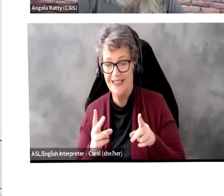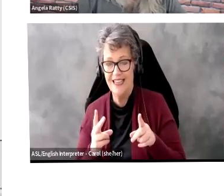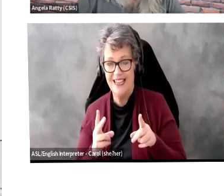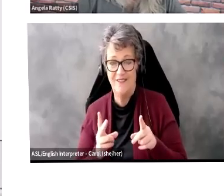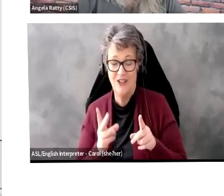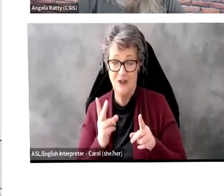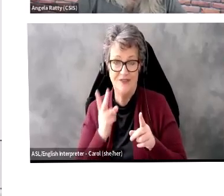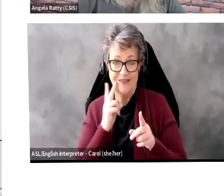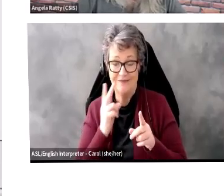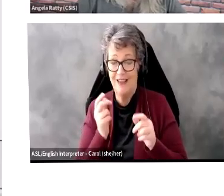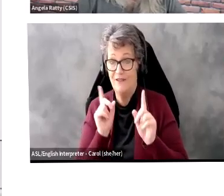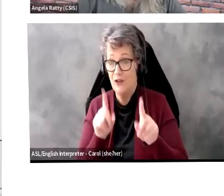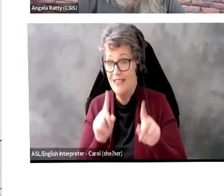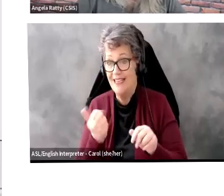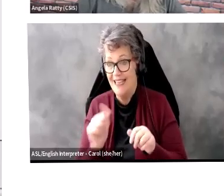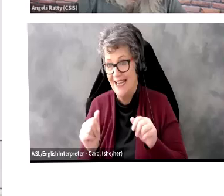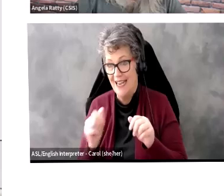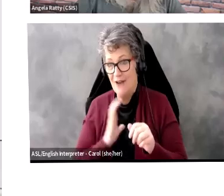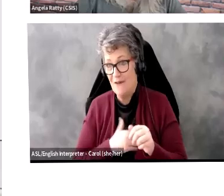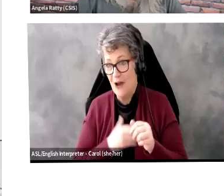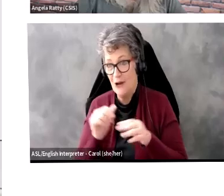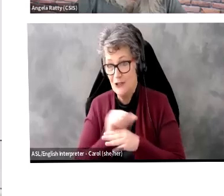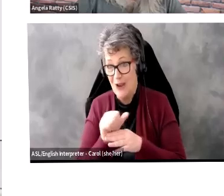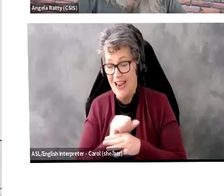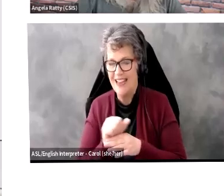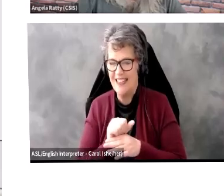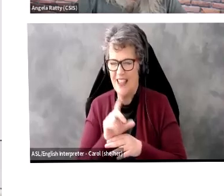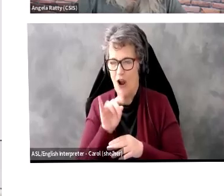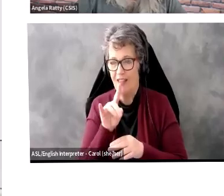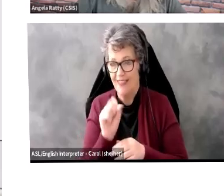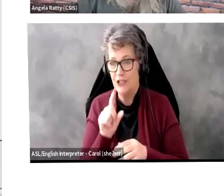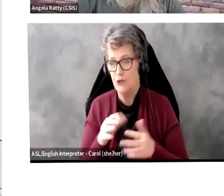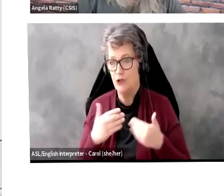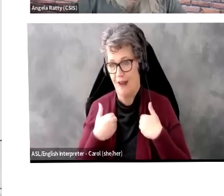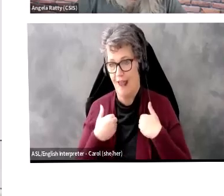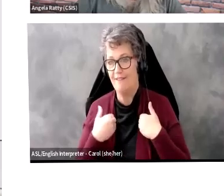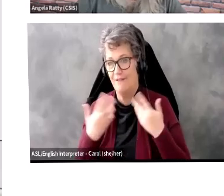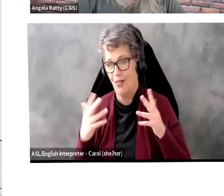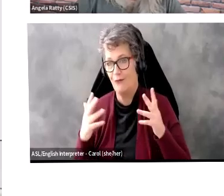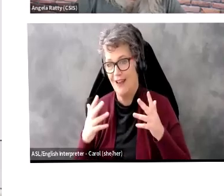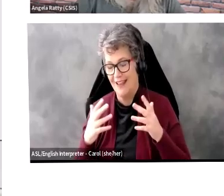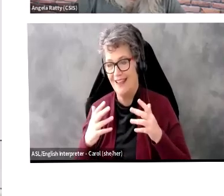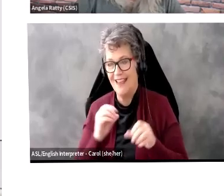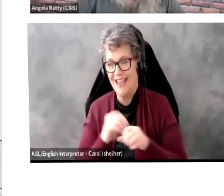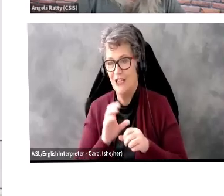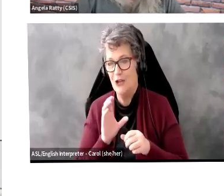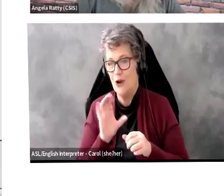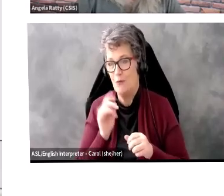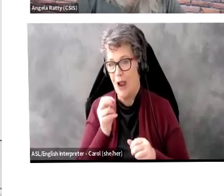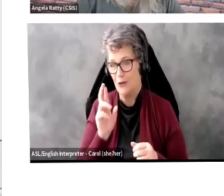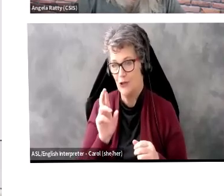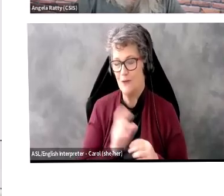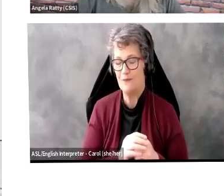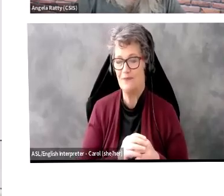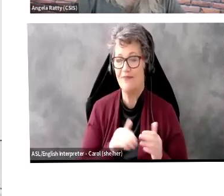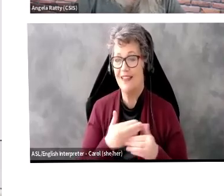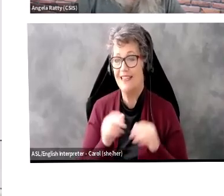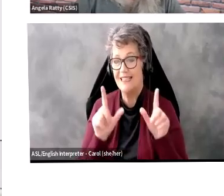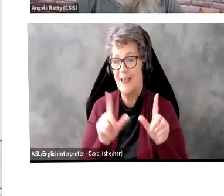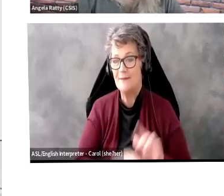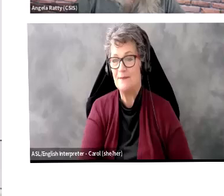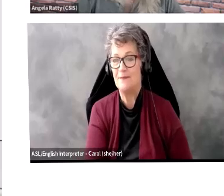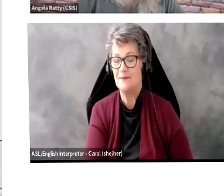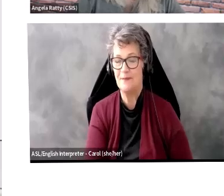our trainings. Those are all links that you should have bookmarked on your browser. Next slide, please,